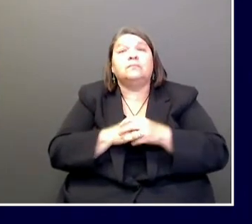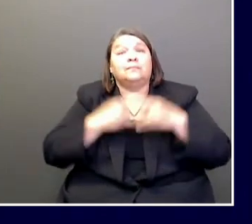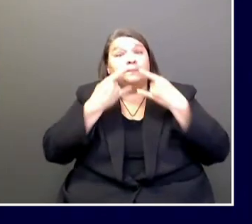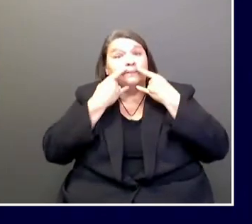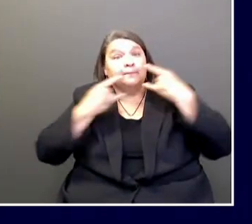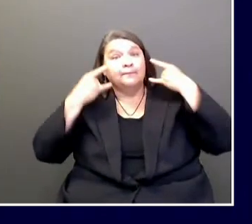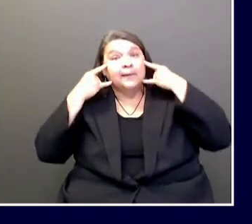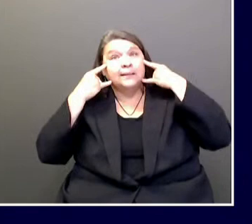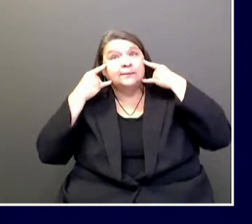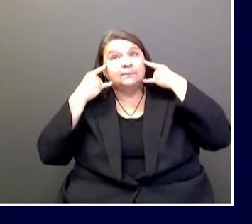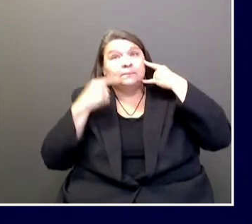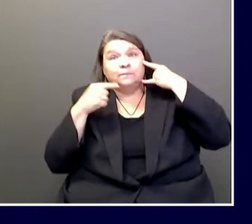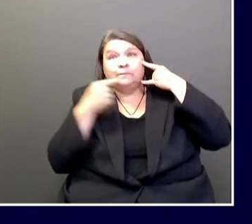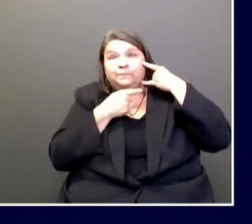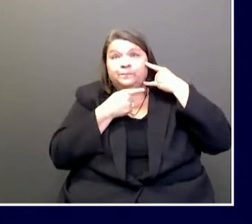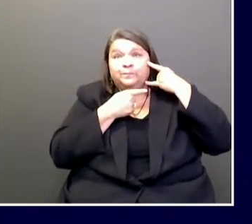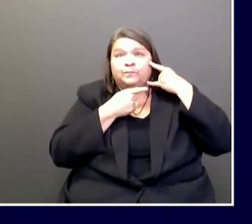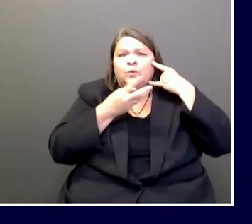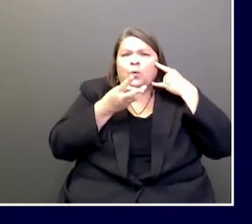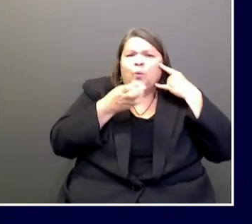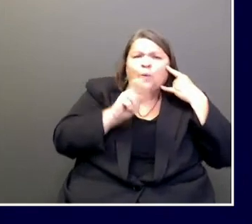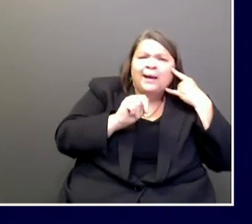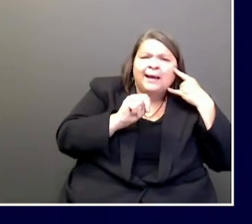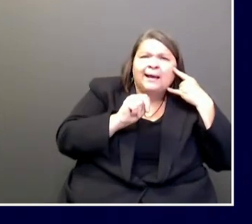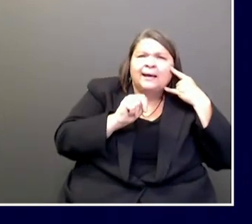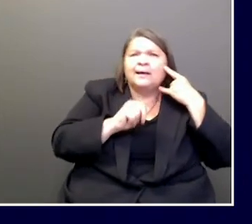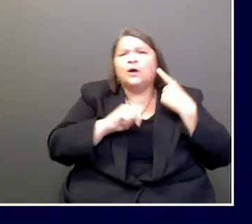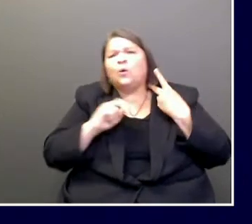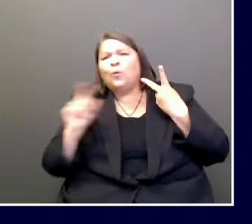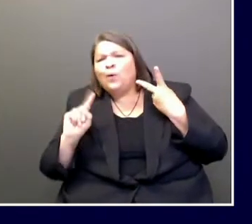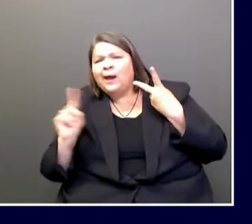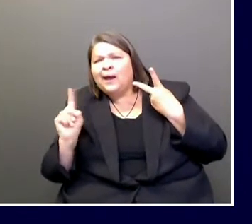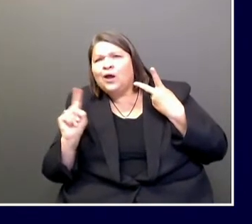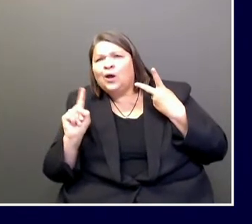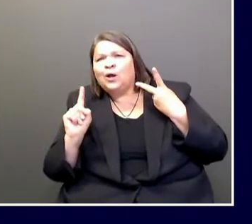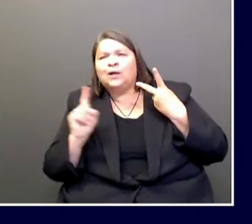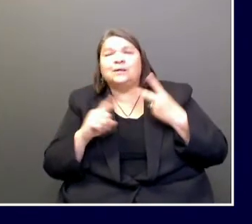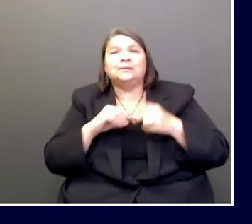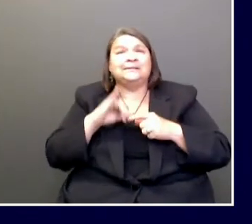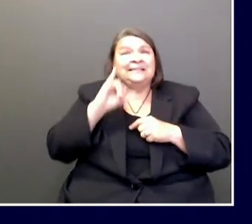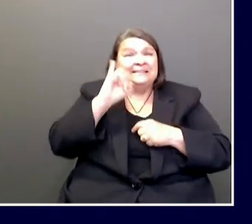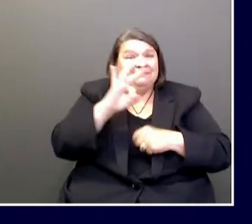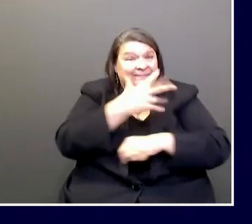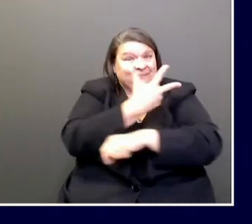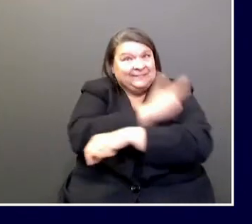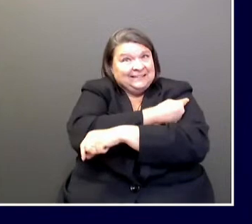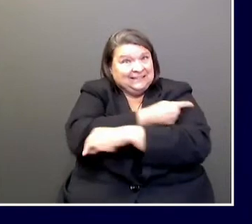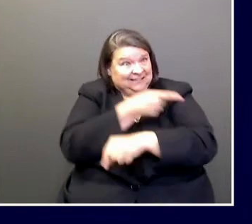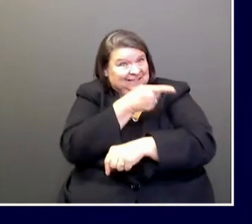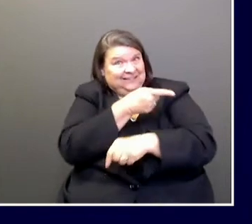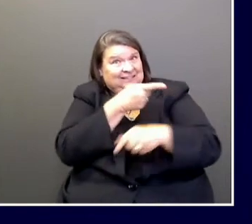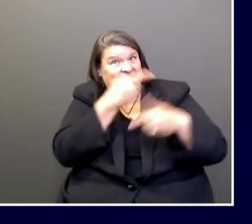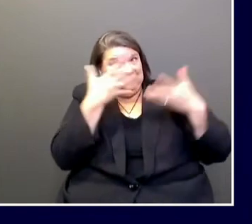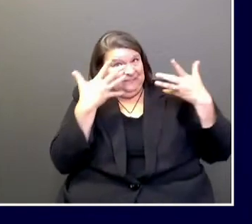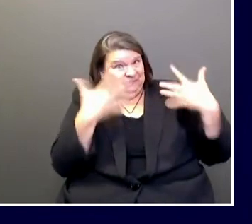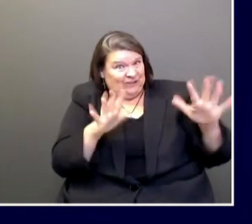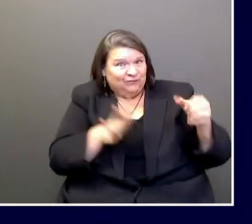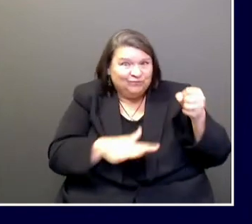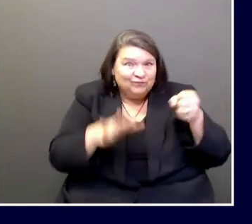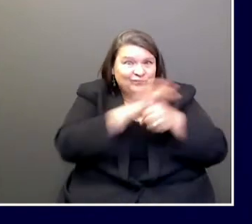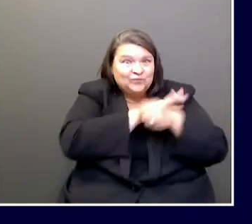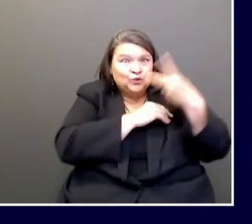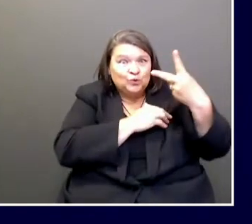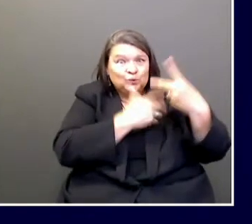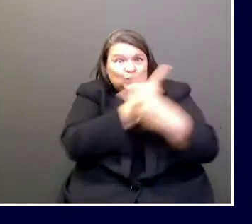coverings, even if they are fully vaccinated. Well, let's start by asking and talking about what